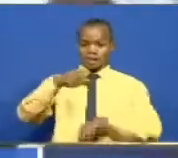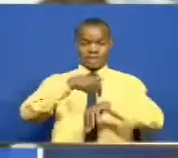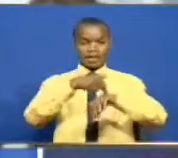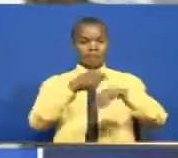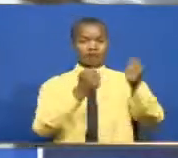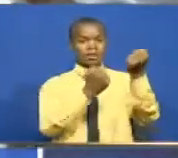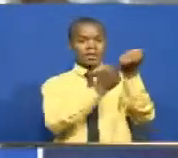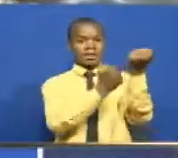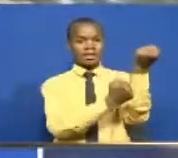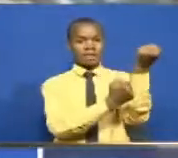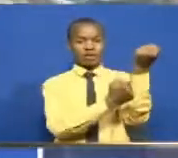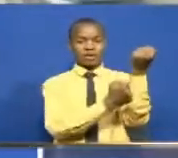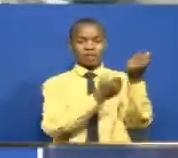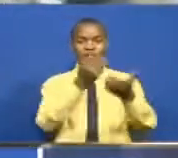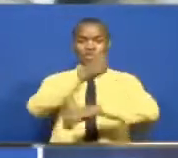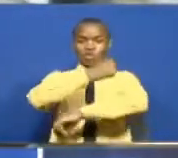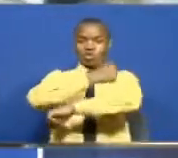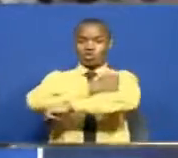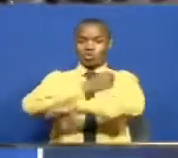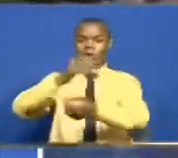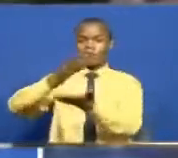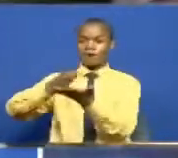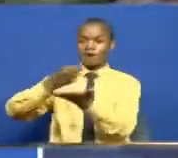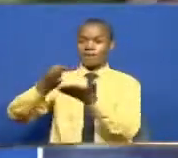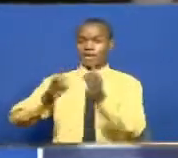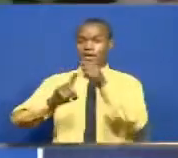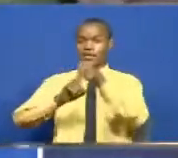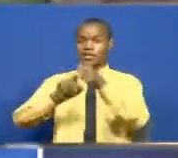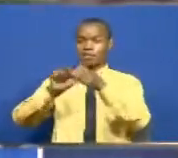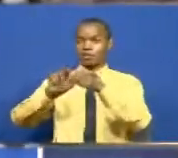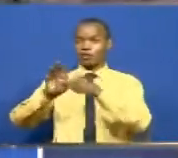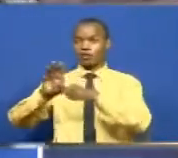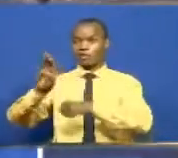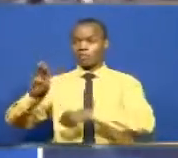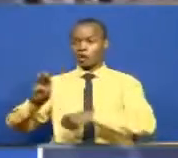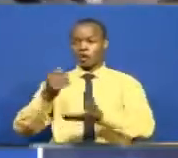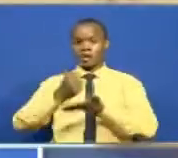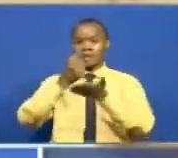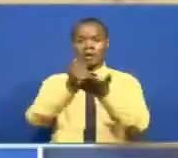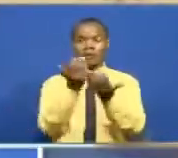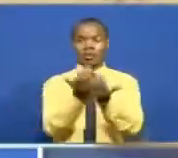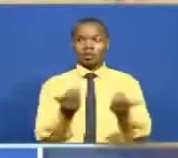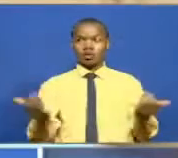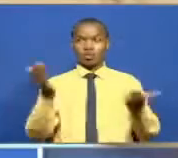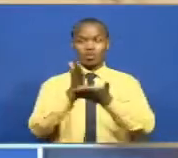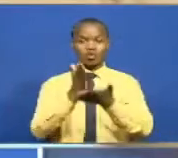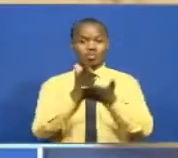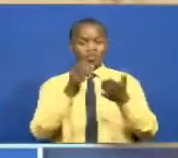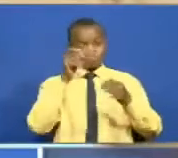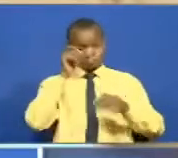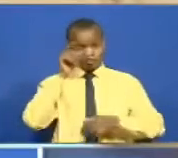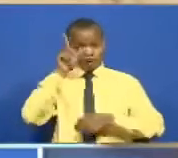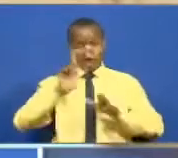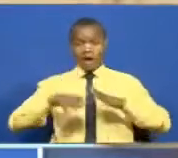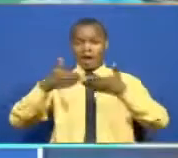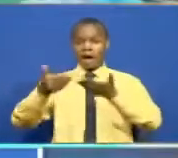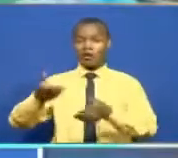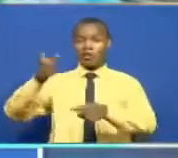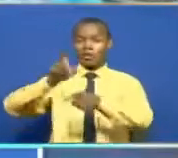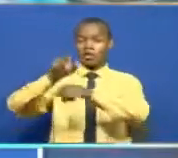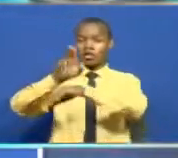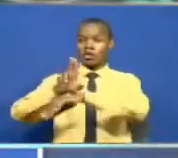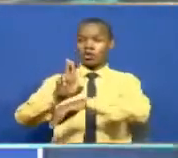funds worth 6.2 million shillings to needy students in the constituency is raising an alert on the increase in use